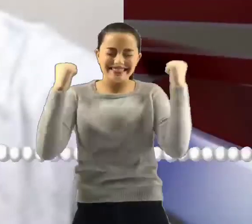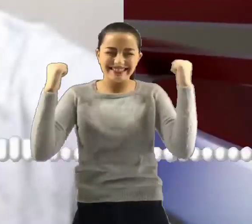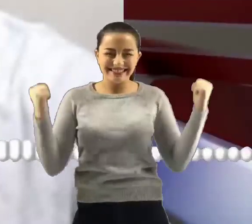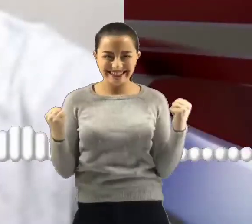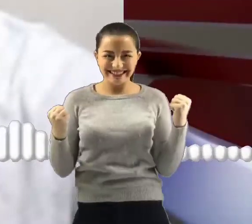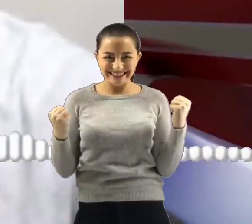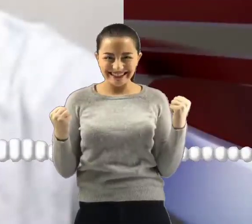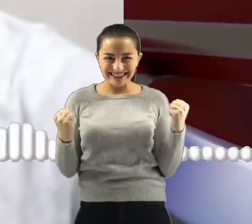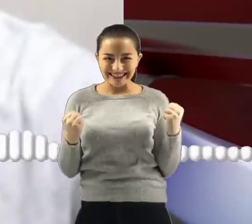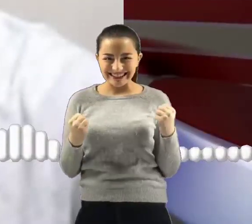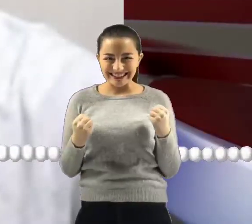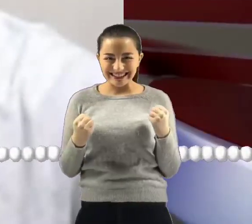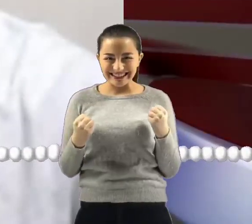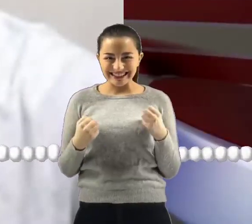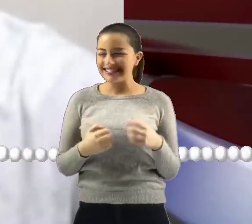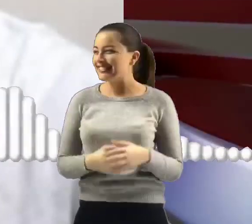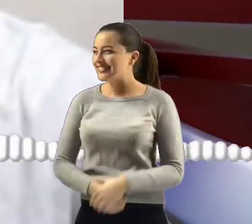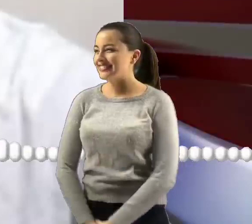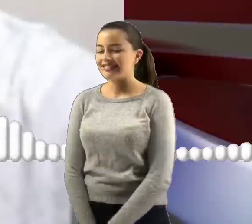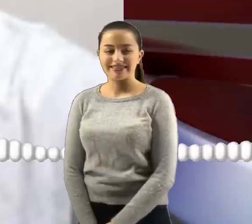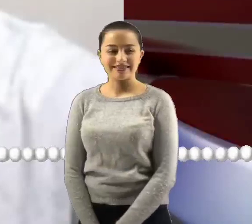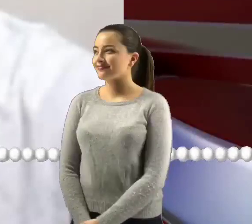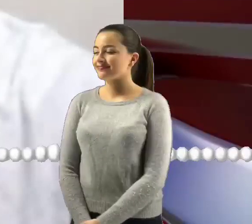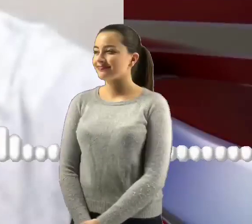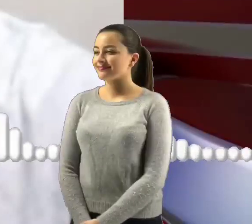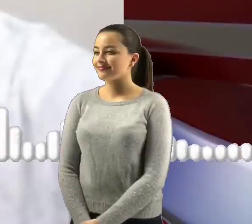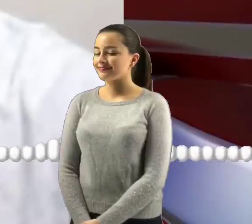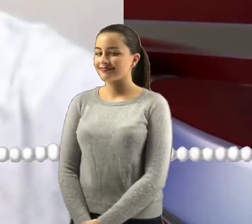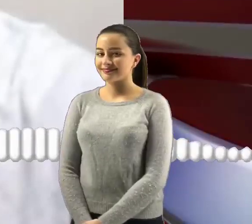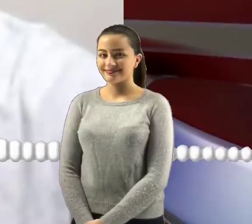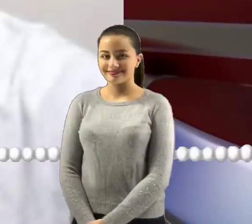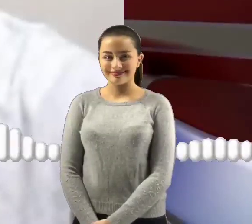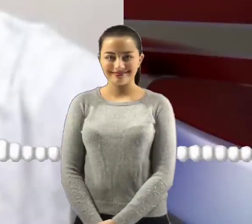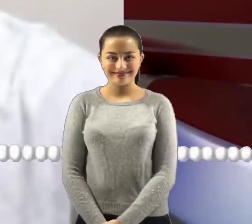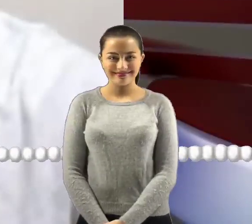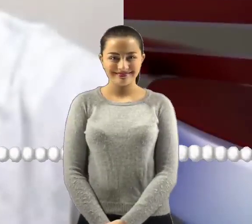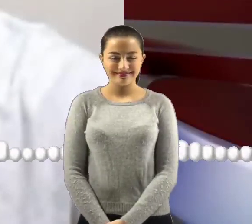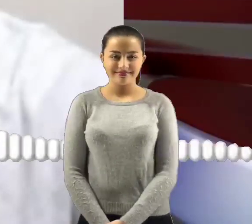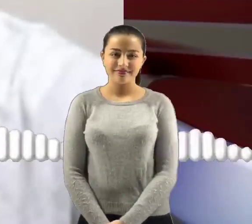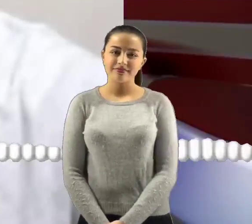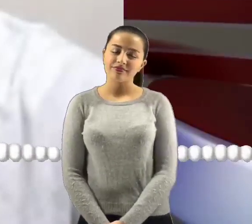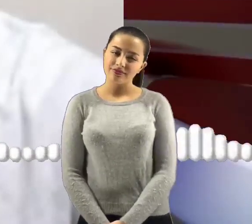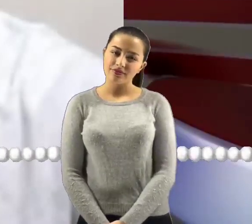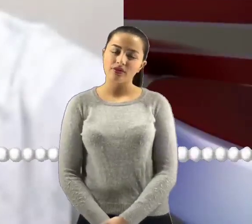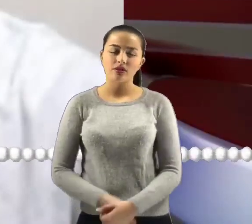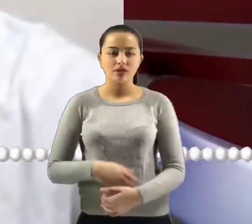So na afụnani ya, biko na onye ọbụla nọ online na-ede na ife ka anyị na-agụ, o nwee ife ịchọ ka anyị kwuo maka ya, dee anyị afụ ya na